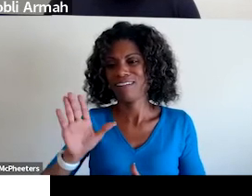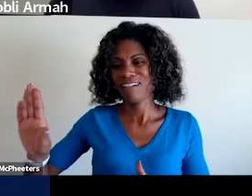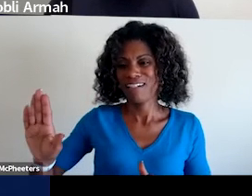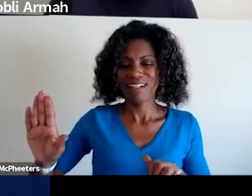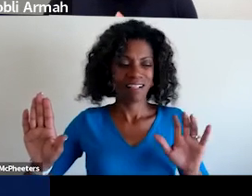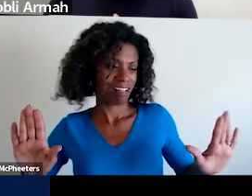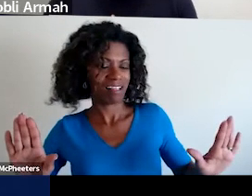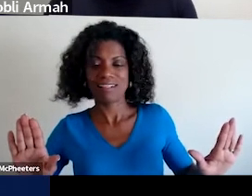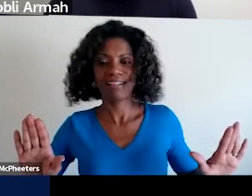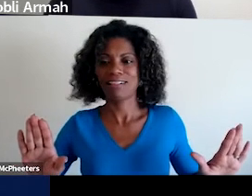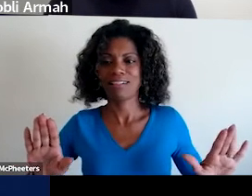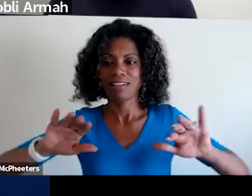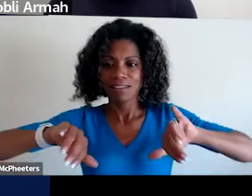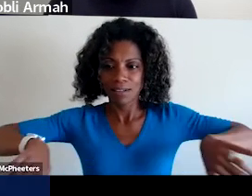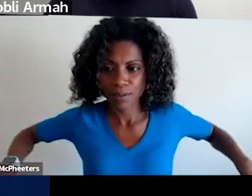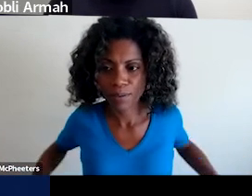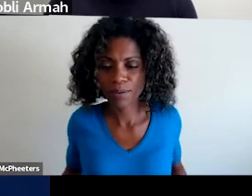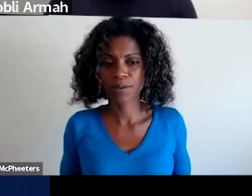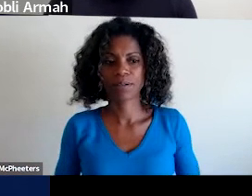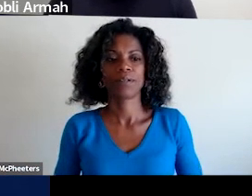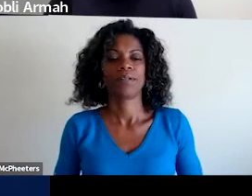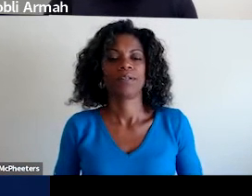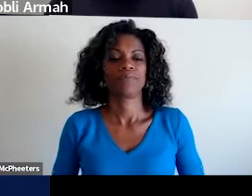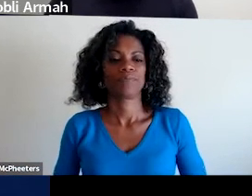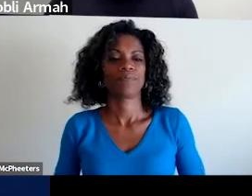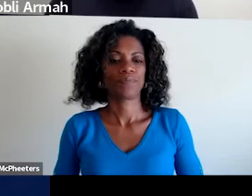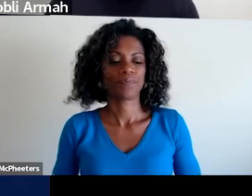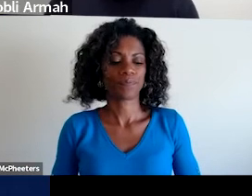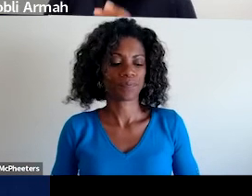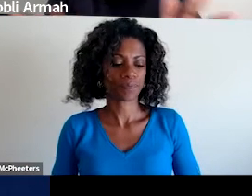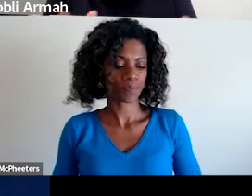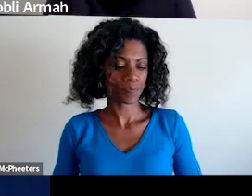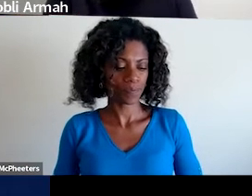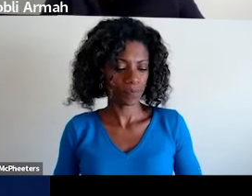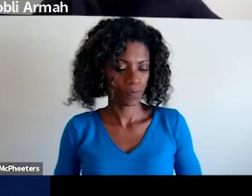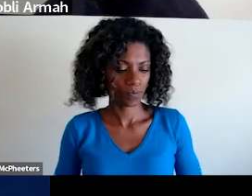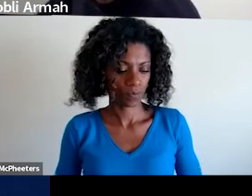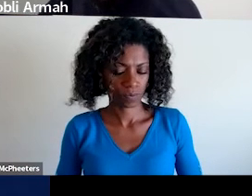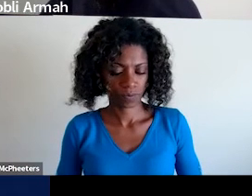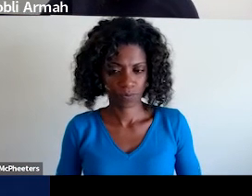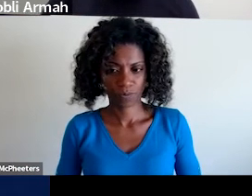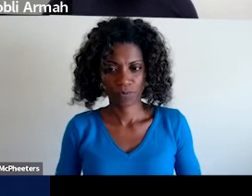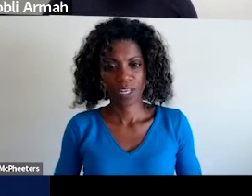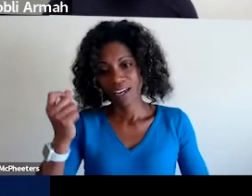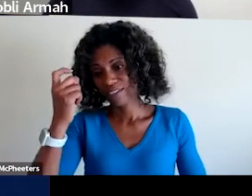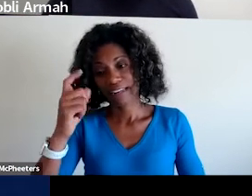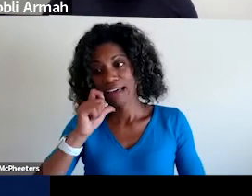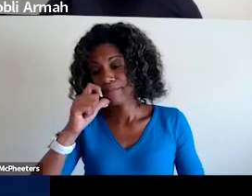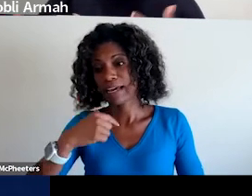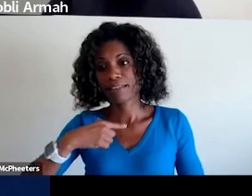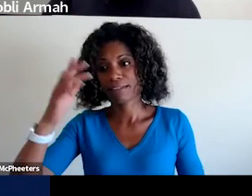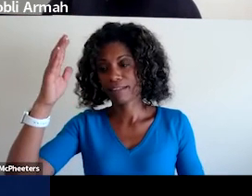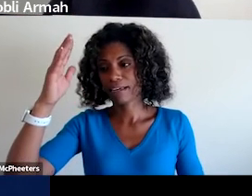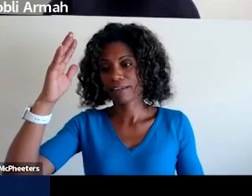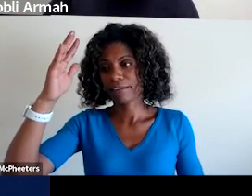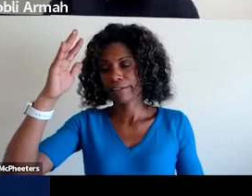And so I just want to go a little bit deeper here with what I'm talking about. And I am not a constitutional scholar. This is